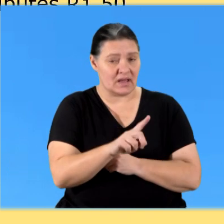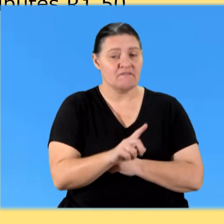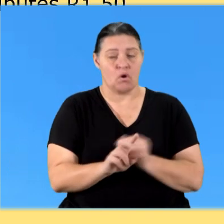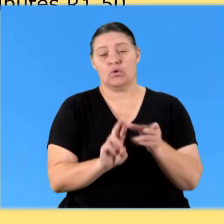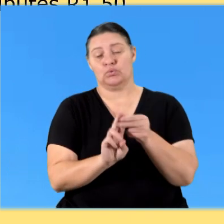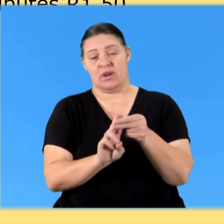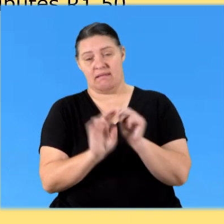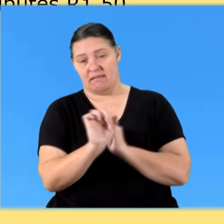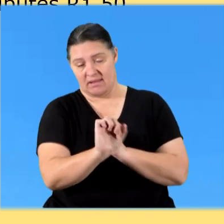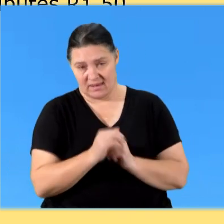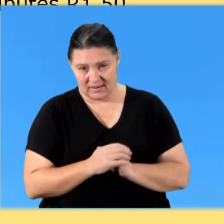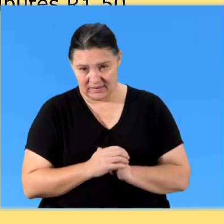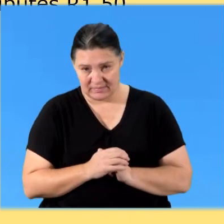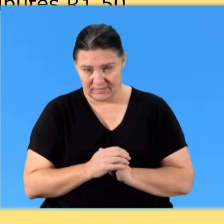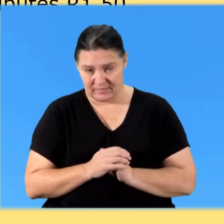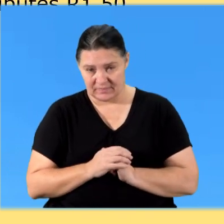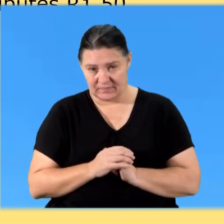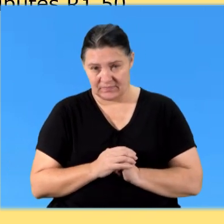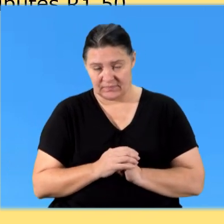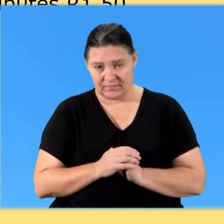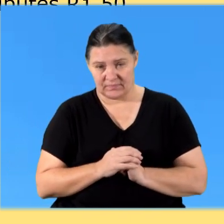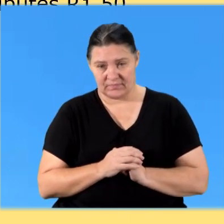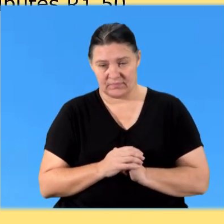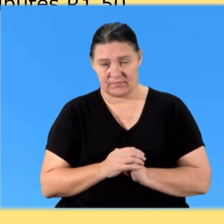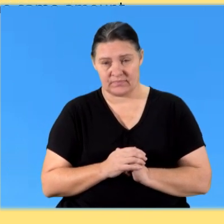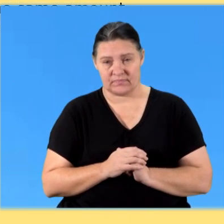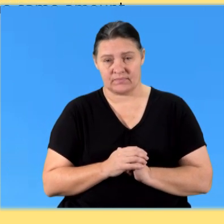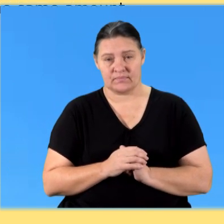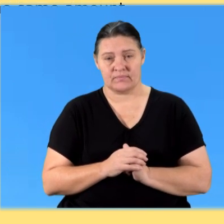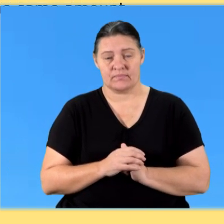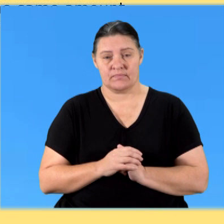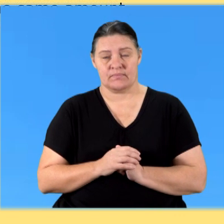a deduction that is in relation to trade union.